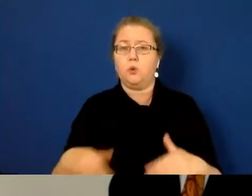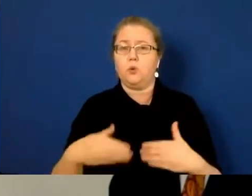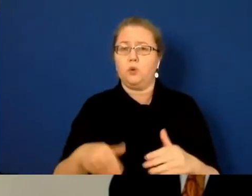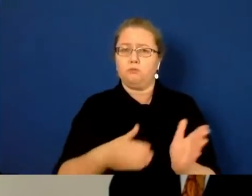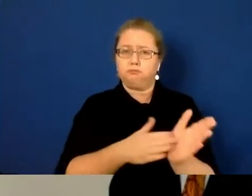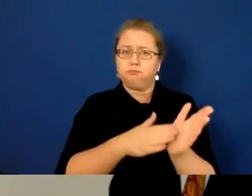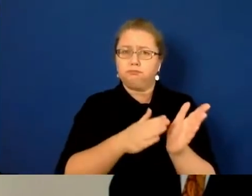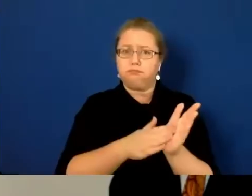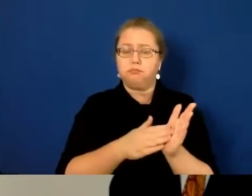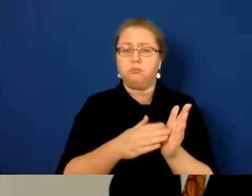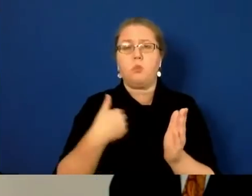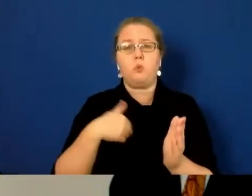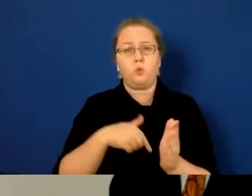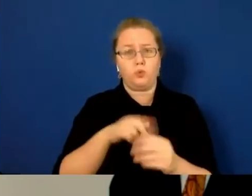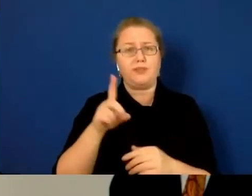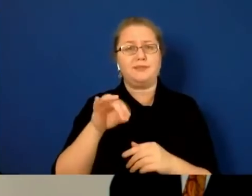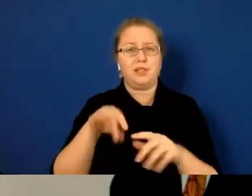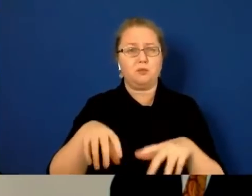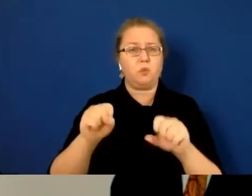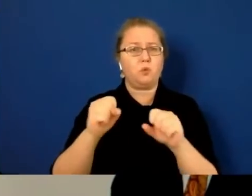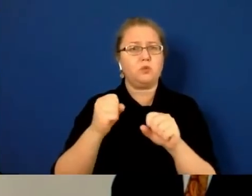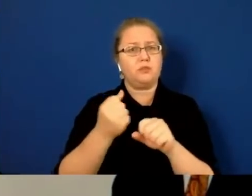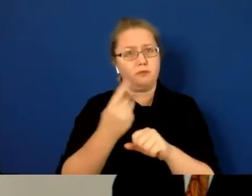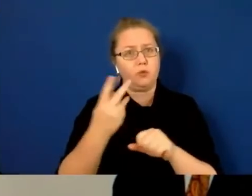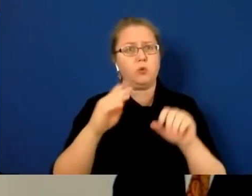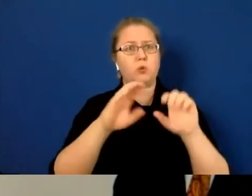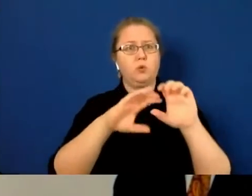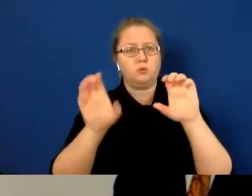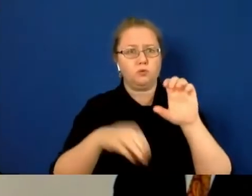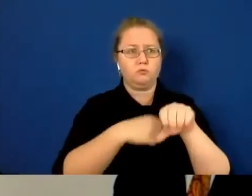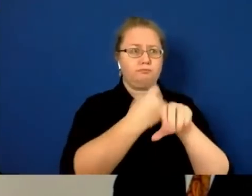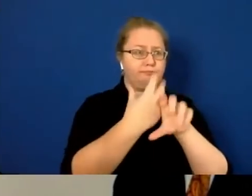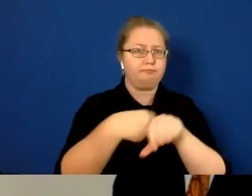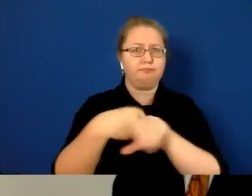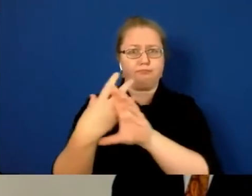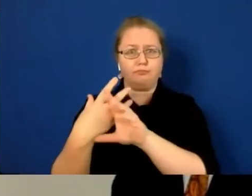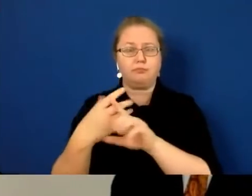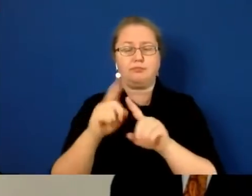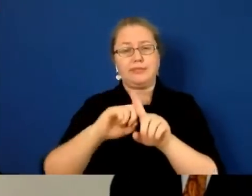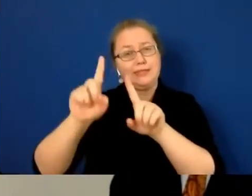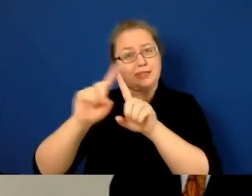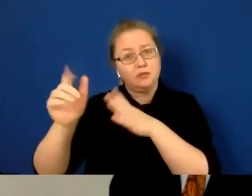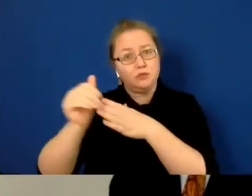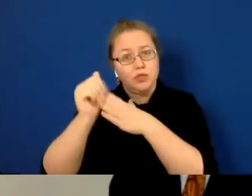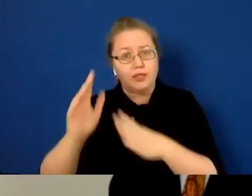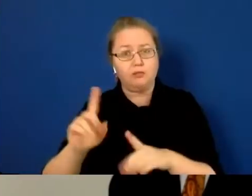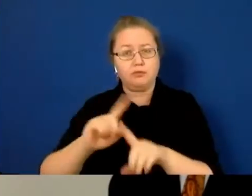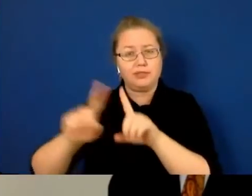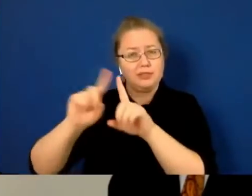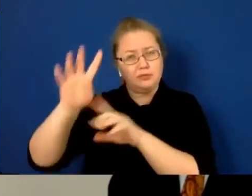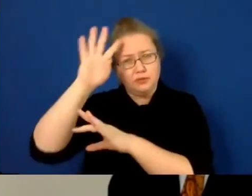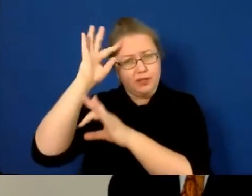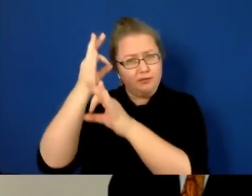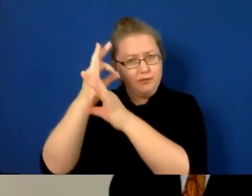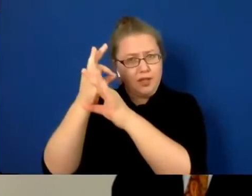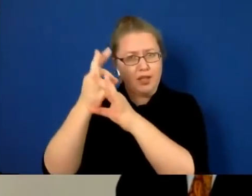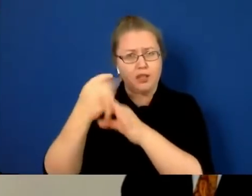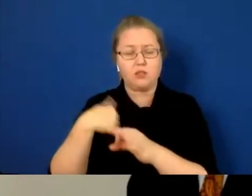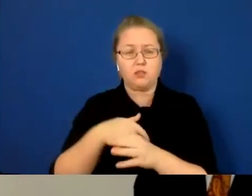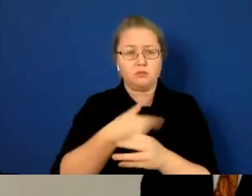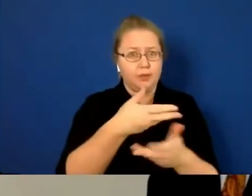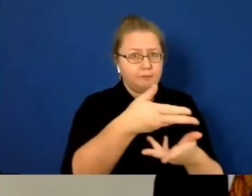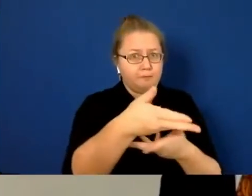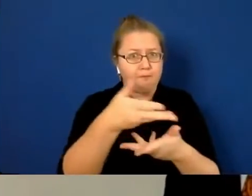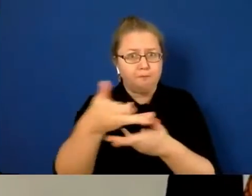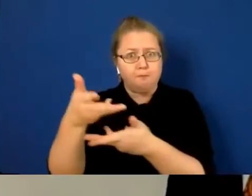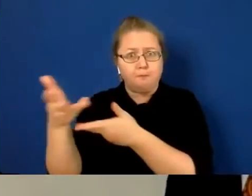in the past week in particular, recognizing where people are being infected. And we have continued to do outreach to community